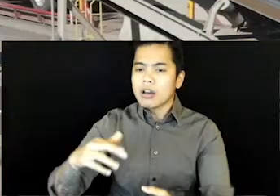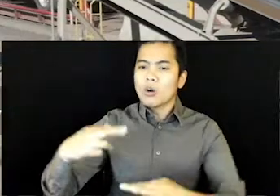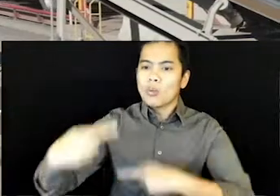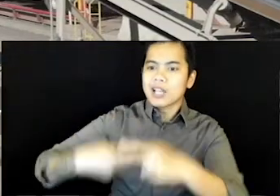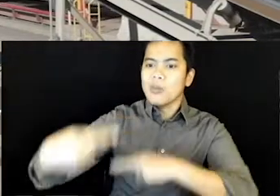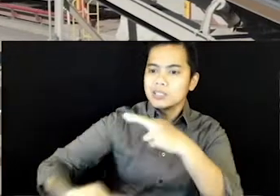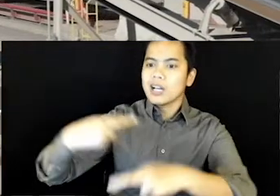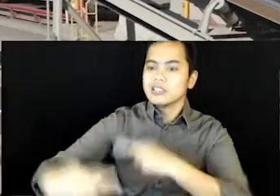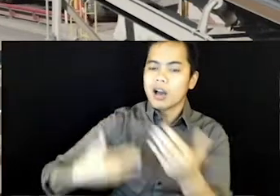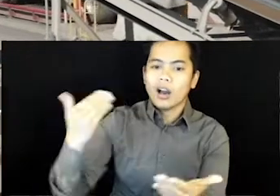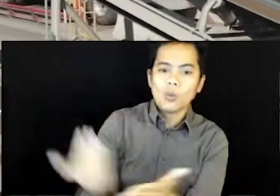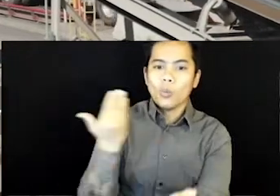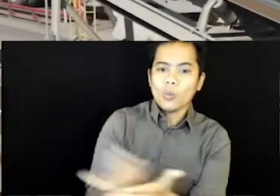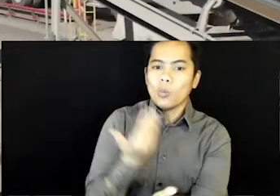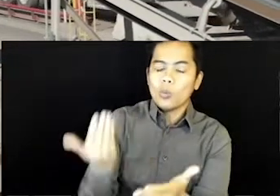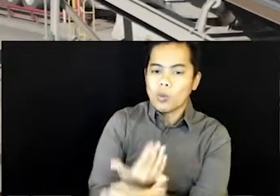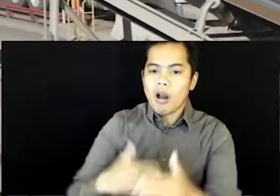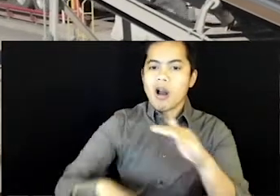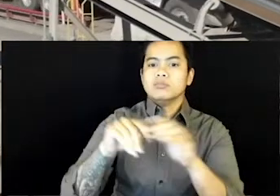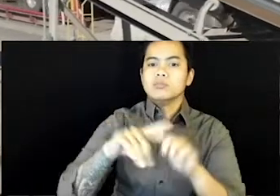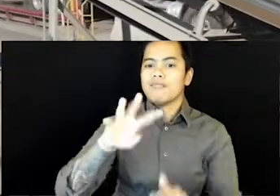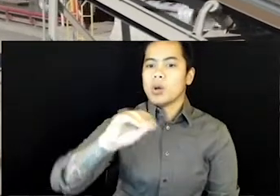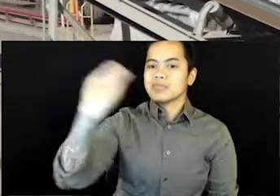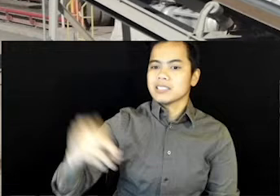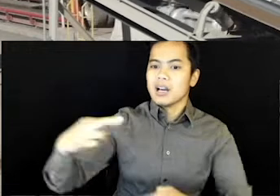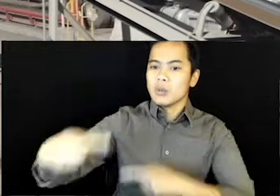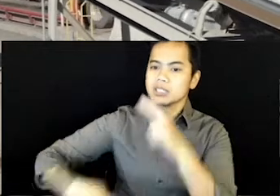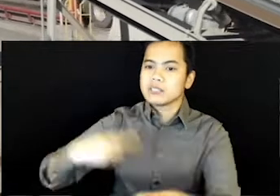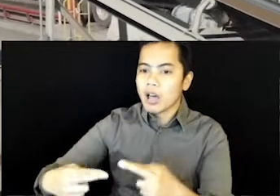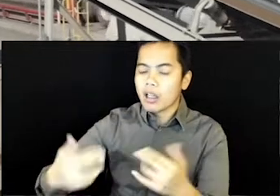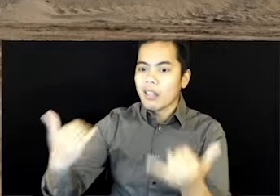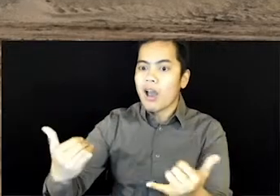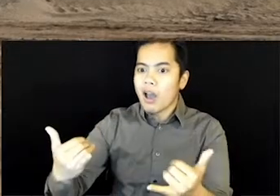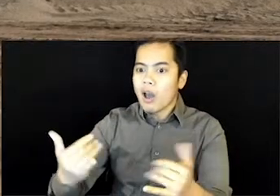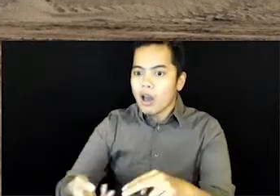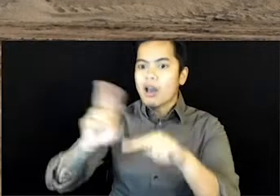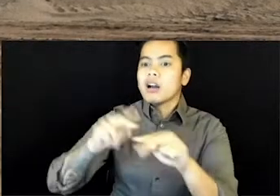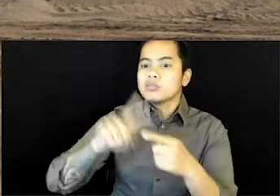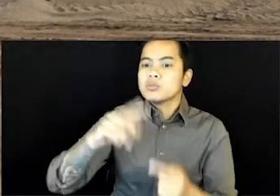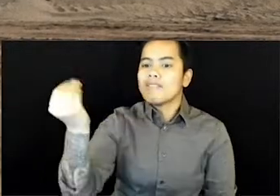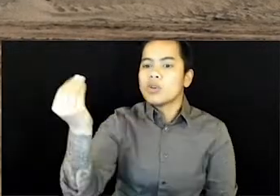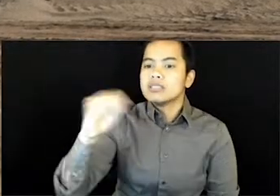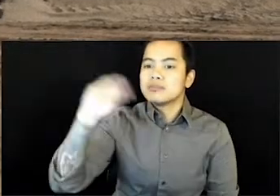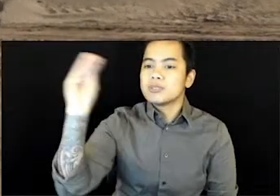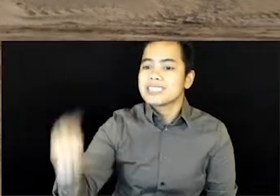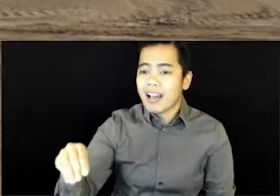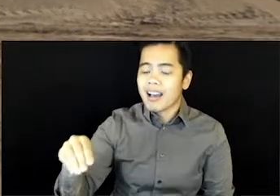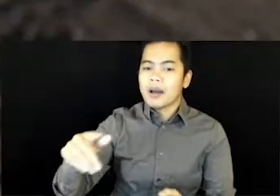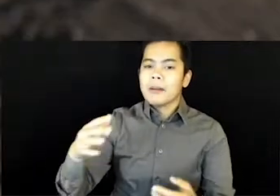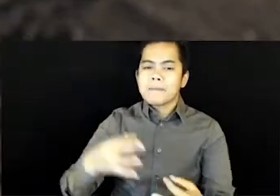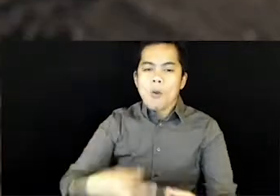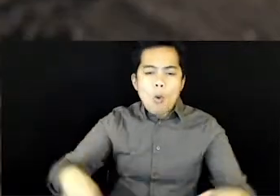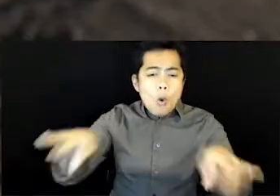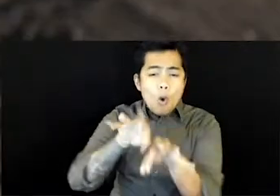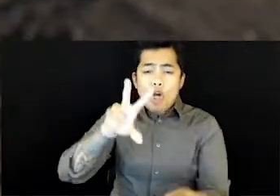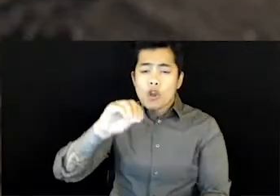new plant can use up to 40% of recycled asphalt in our products, up from 14%. This is important because 30% of